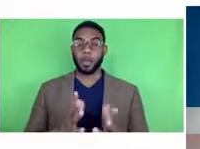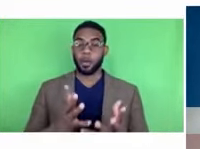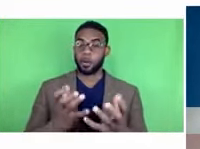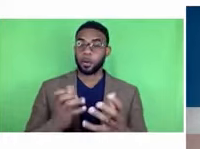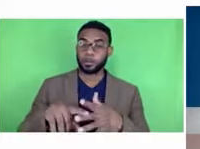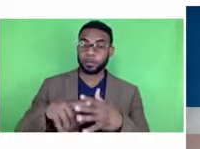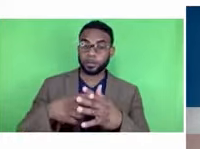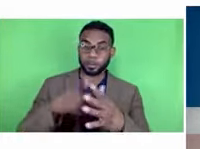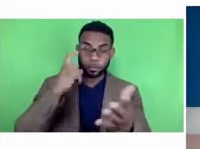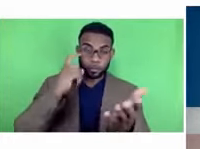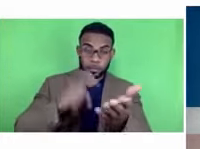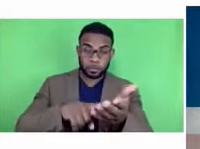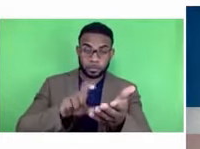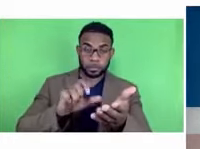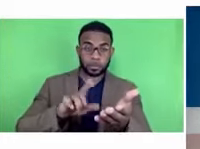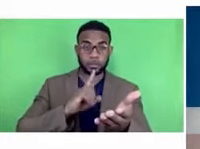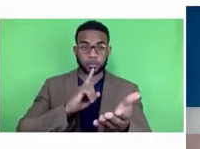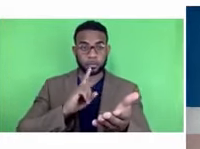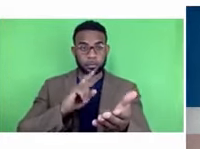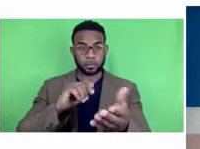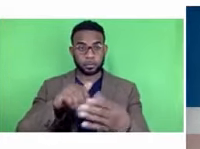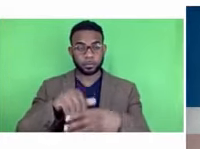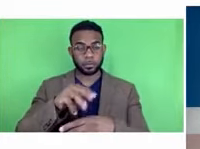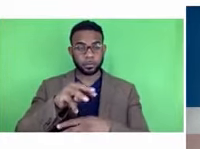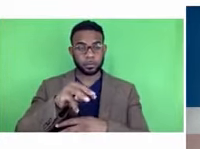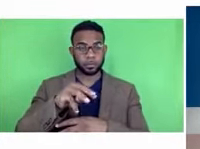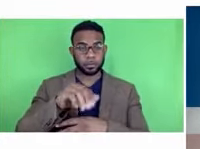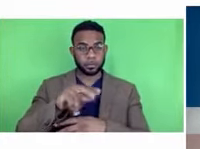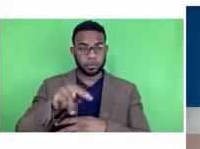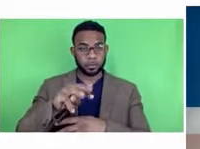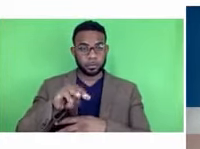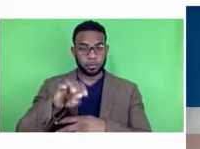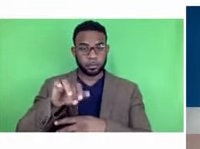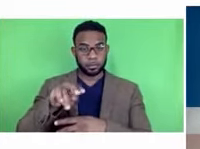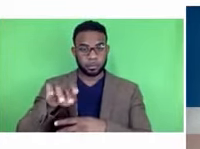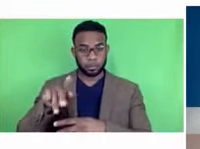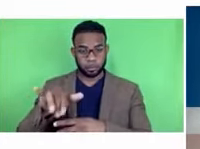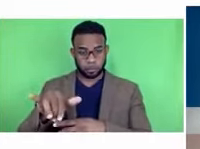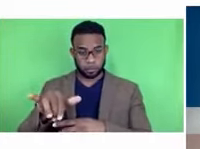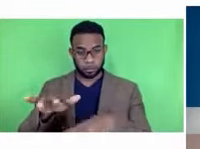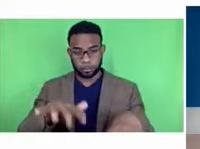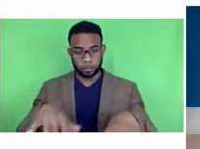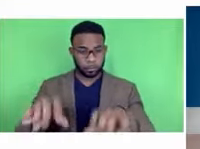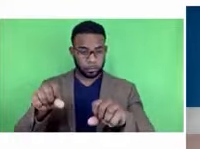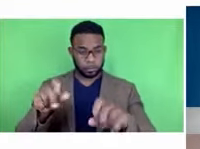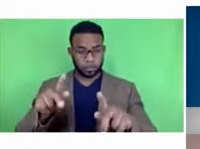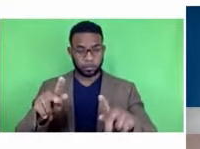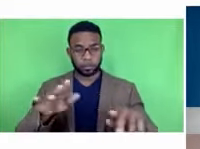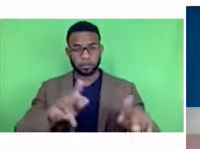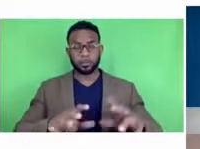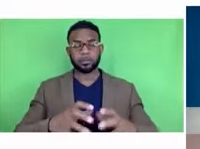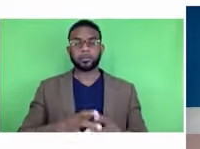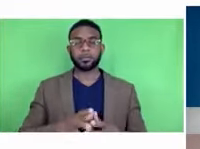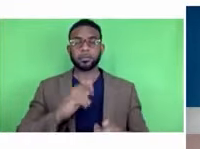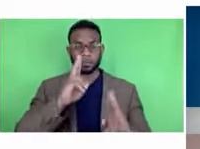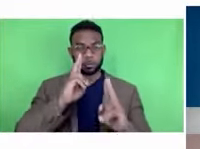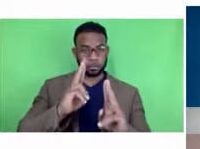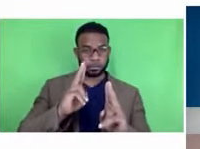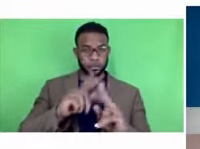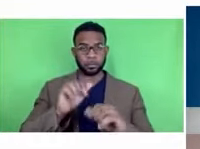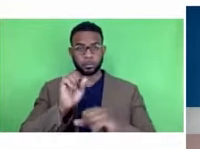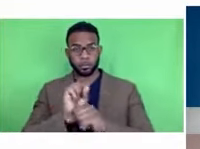by acknowledging that we are in Mi'kma'ki, the ancestral and unceded territory of the Mi'kmaq people. We are honored to work